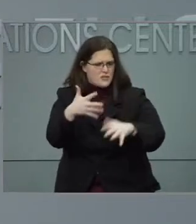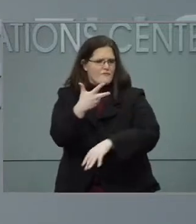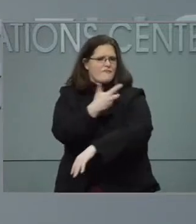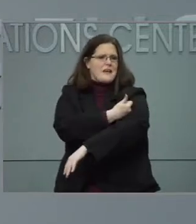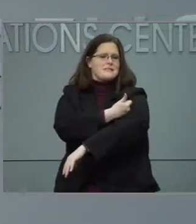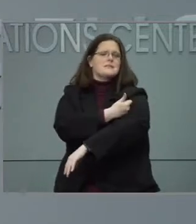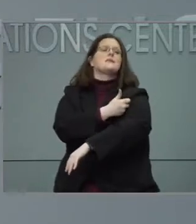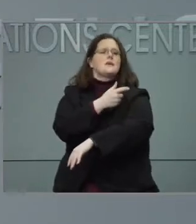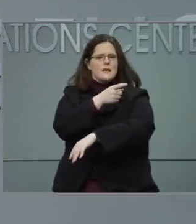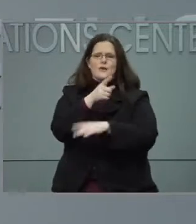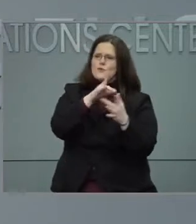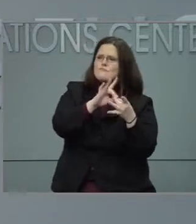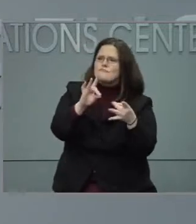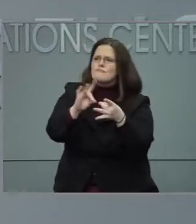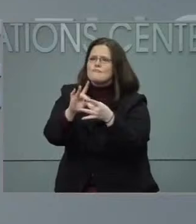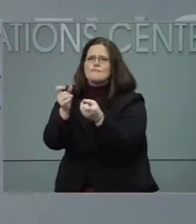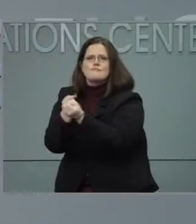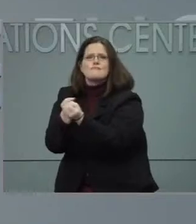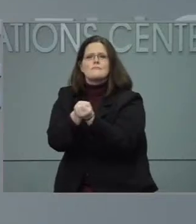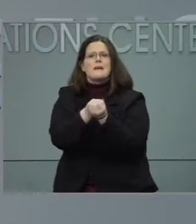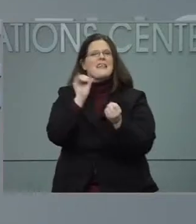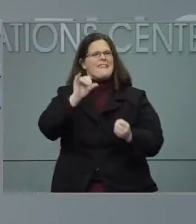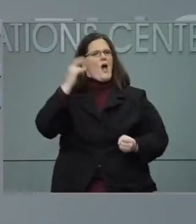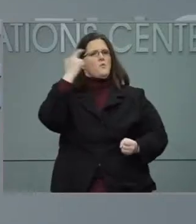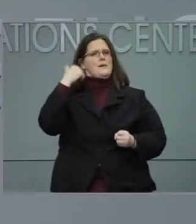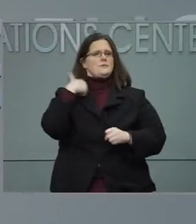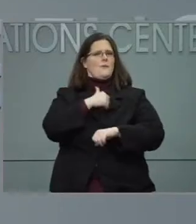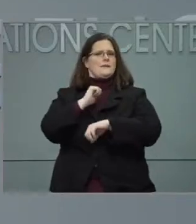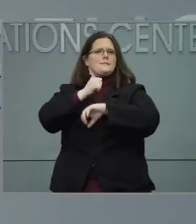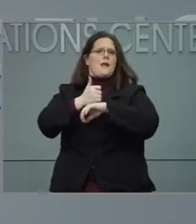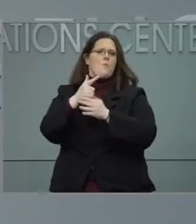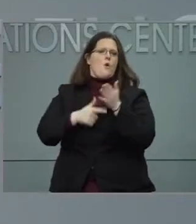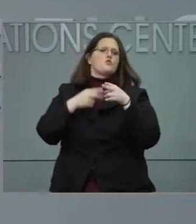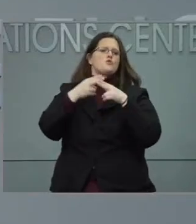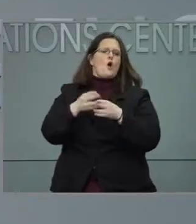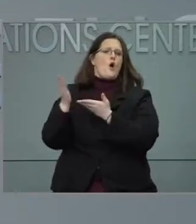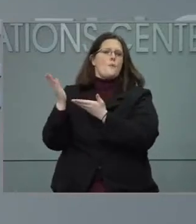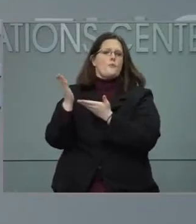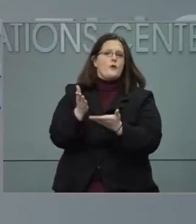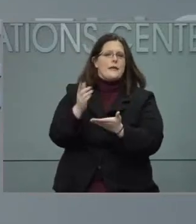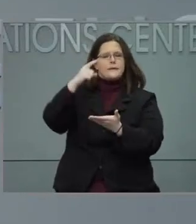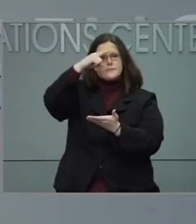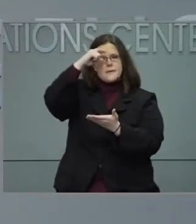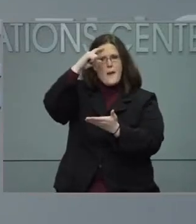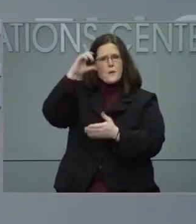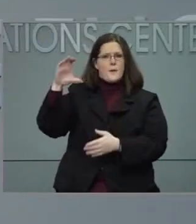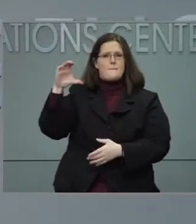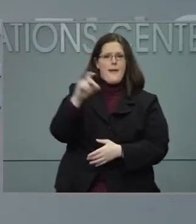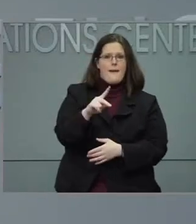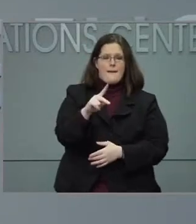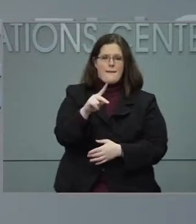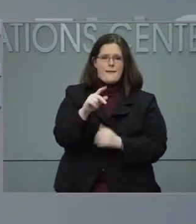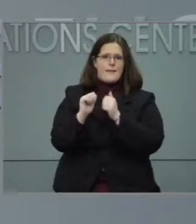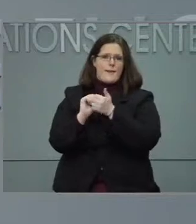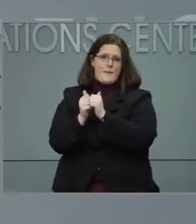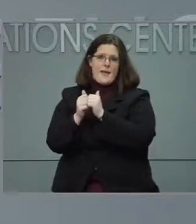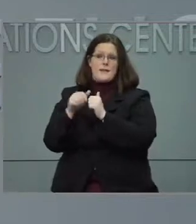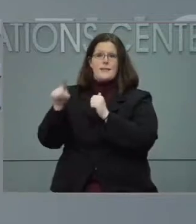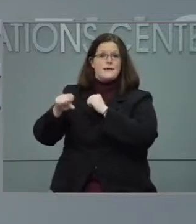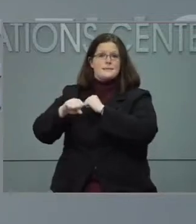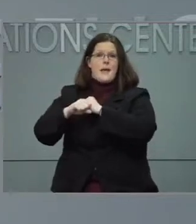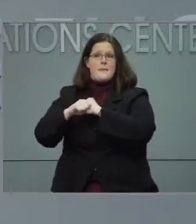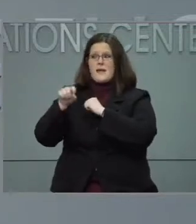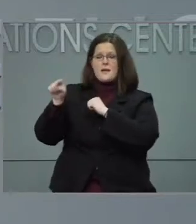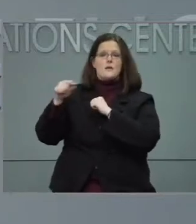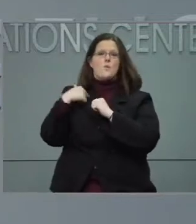the Bringing Summer Back campaign. We really encourage businesses and organizations to join us in this campaign. We're